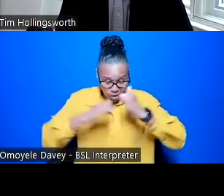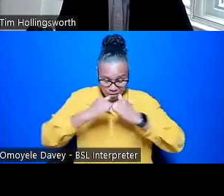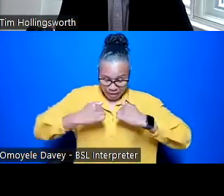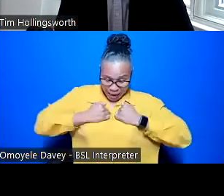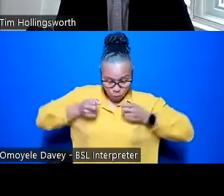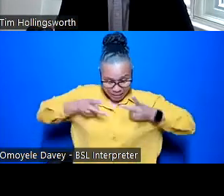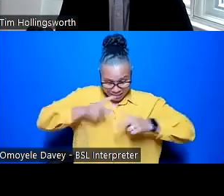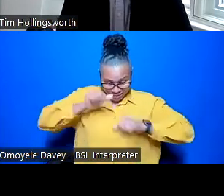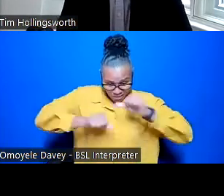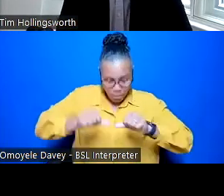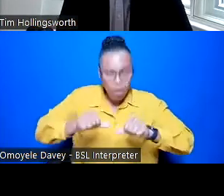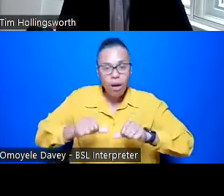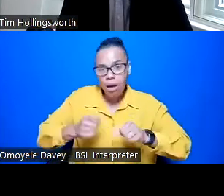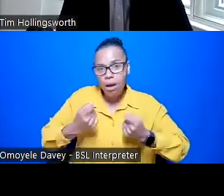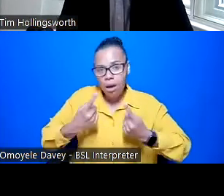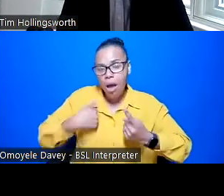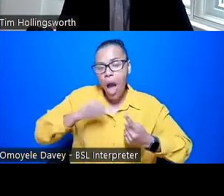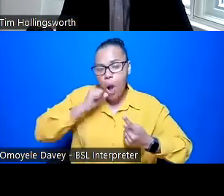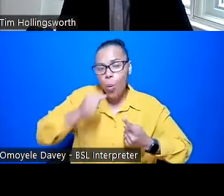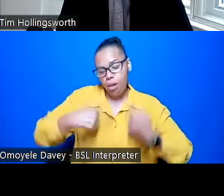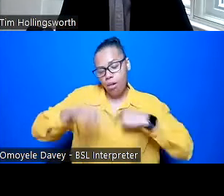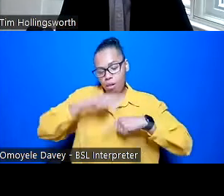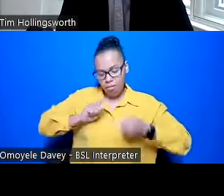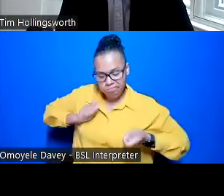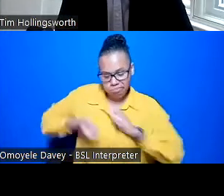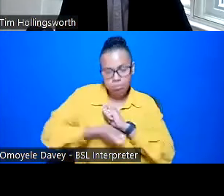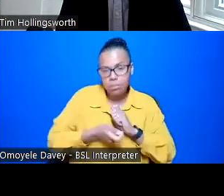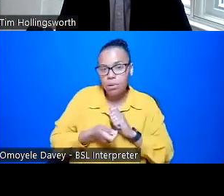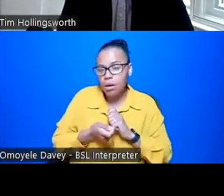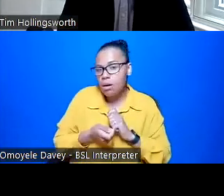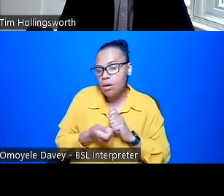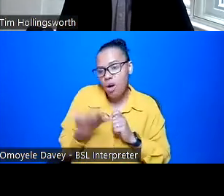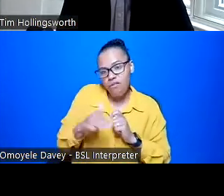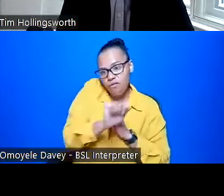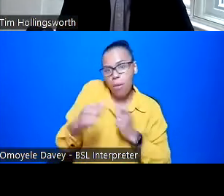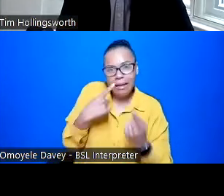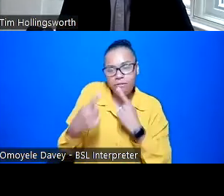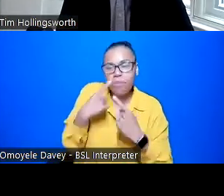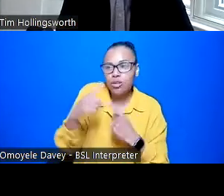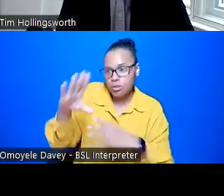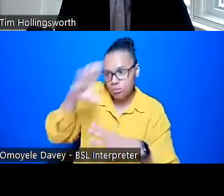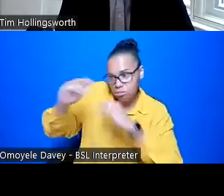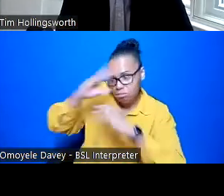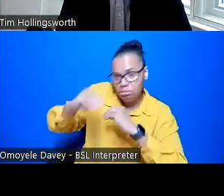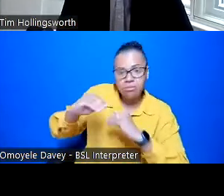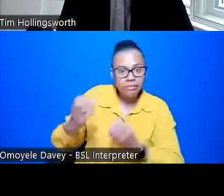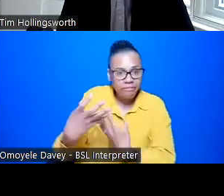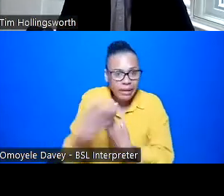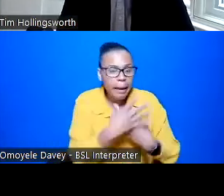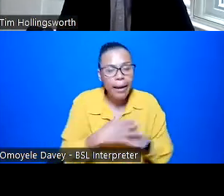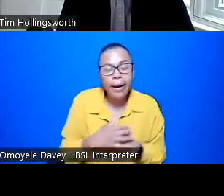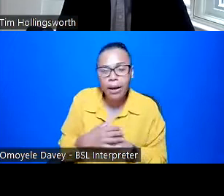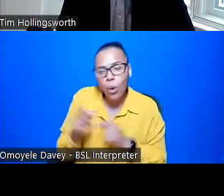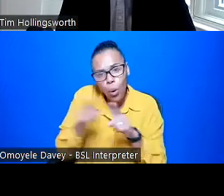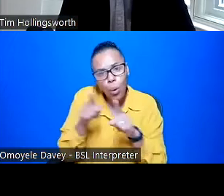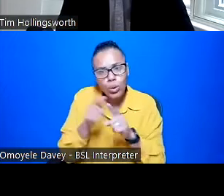England as a result, in part, of some of the findings there. Absolutely that we need to improve the representation at leadership level